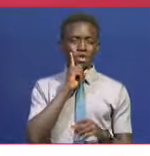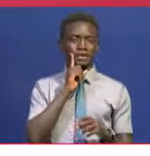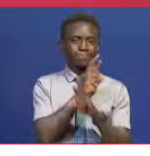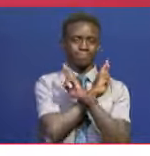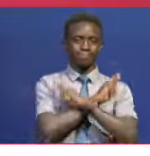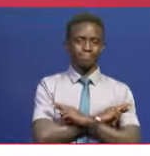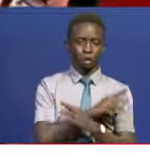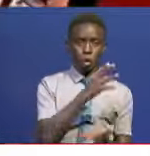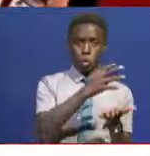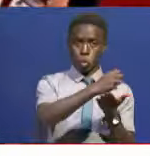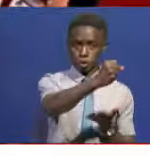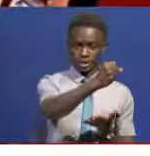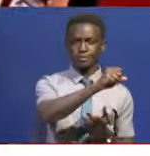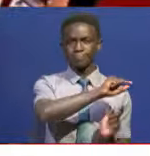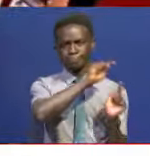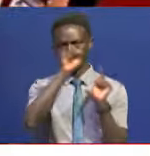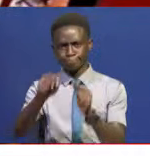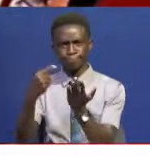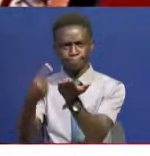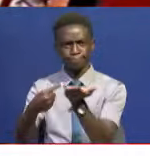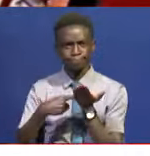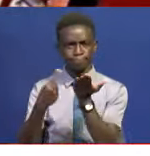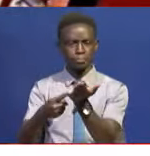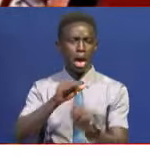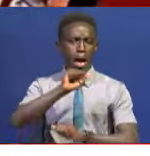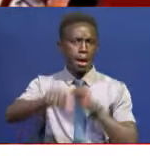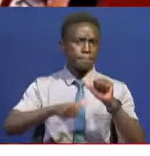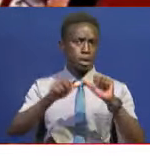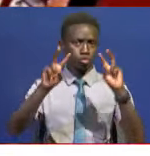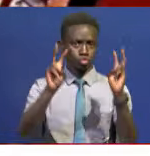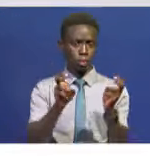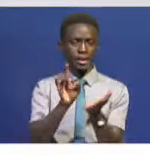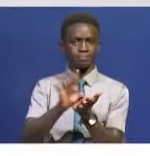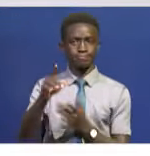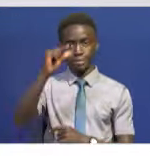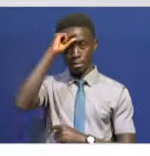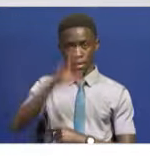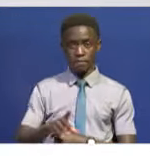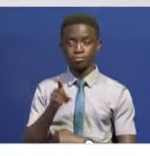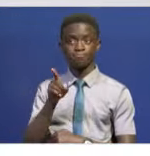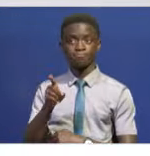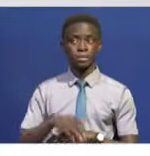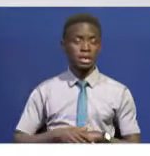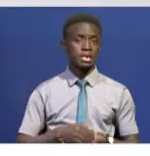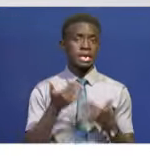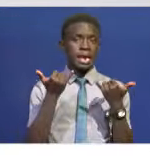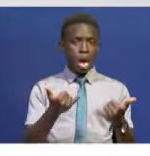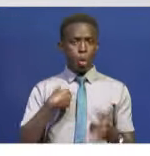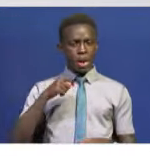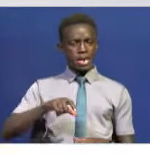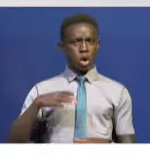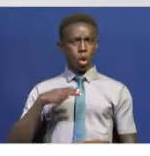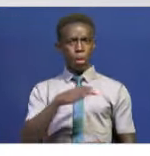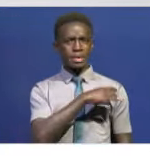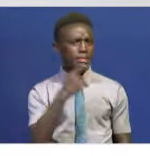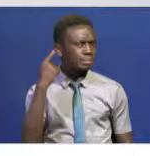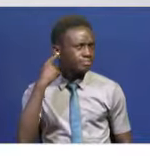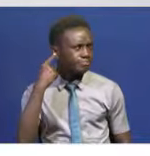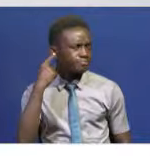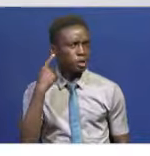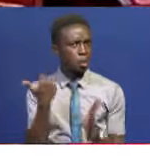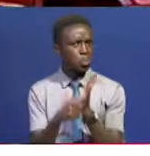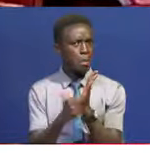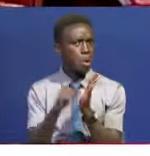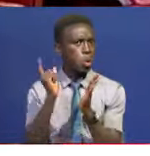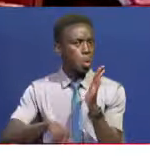charges against Mwangaza. If the Senate opts to set up an 11-member ad hoc committee to hear the charges against her, the